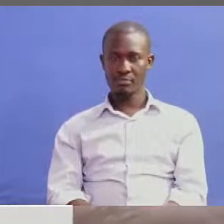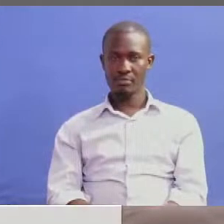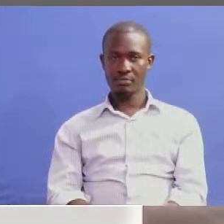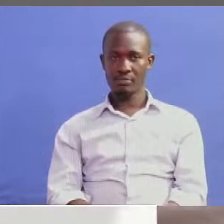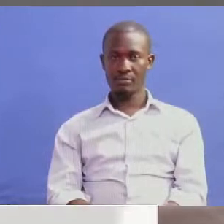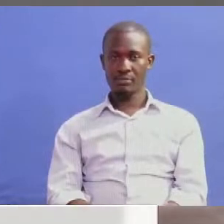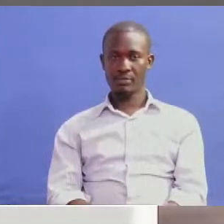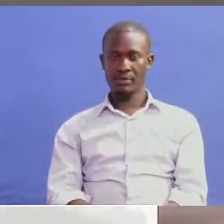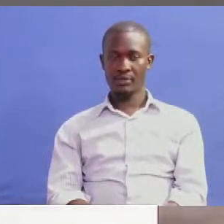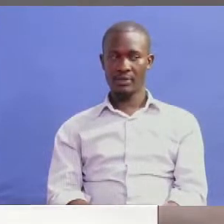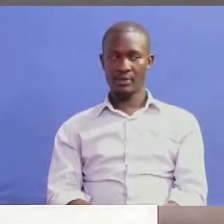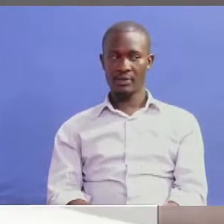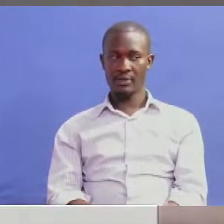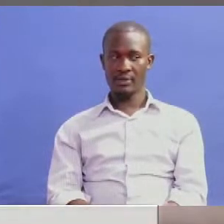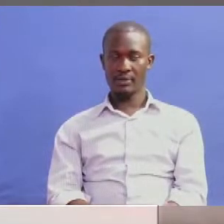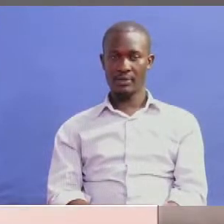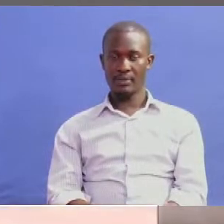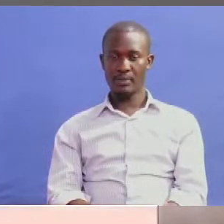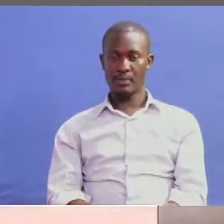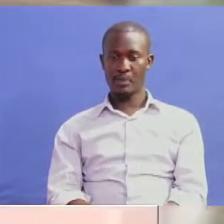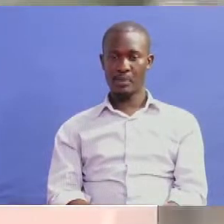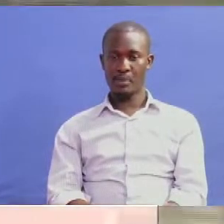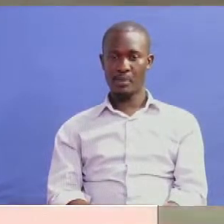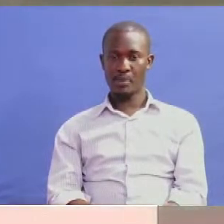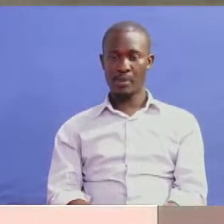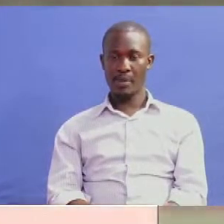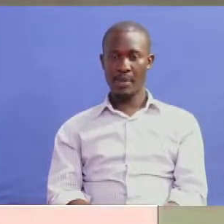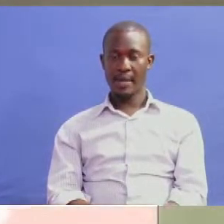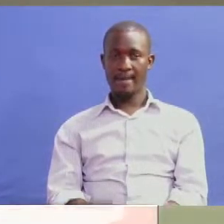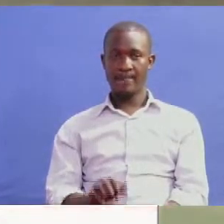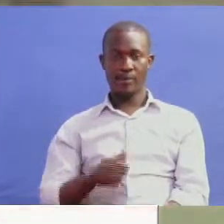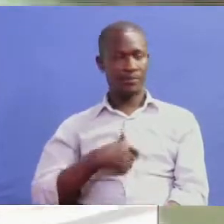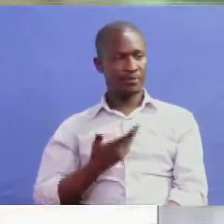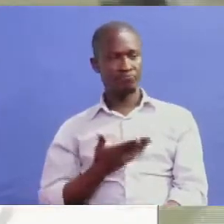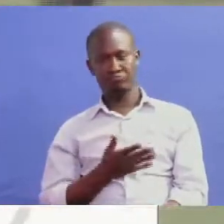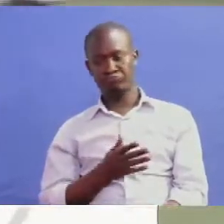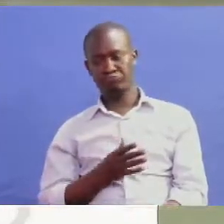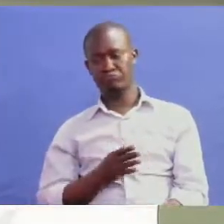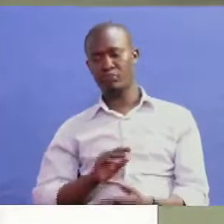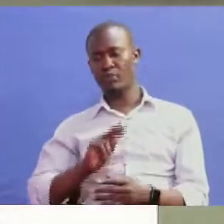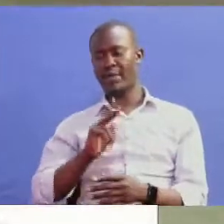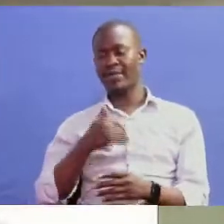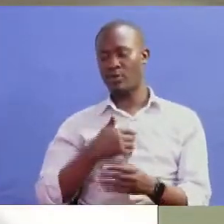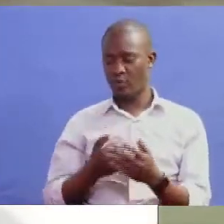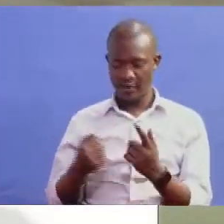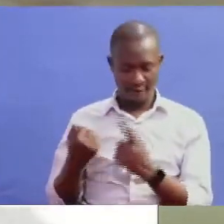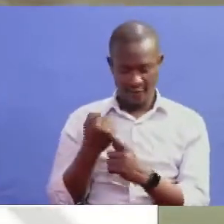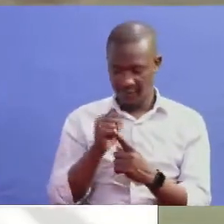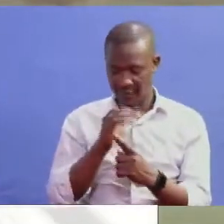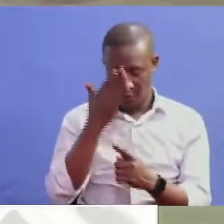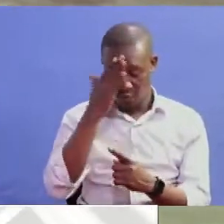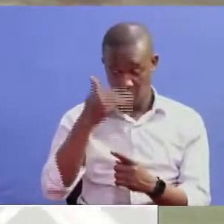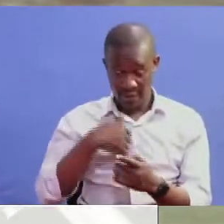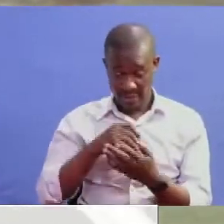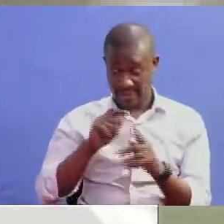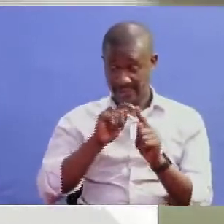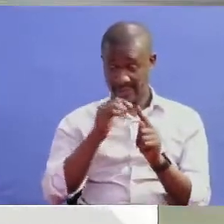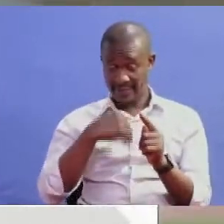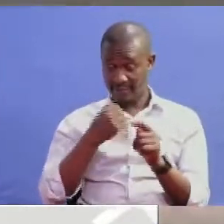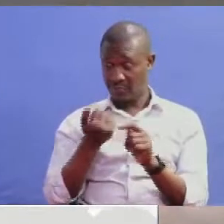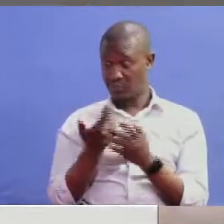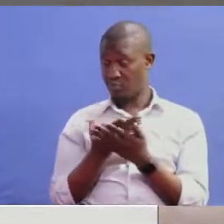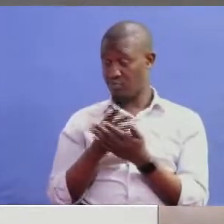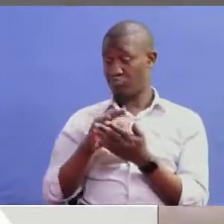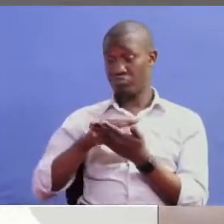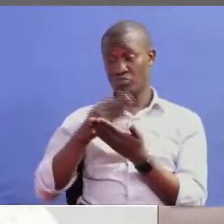So mimi nimefuria sana na naahidi wa Kenya tutawaangusha. Tutapambana na mnajua Starlet waga waangushi wa Kenya